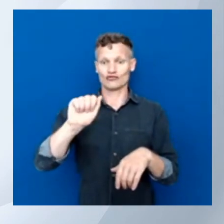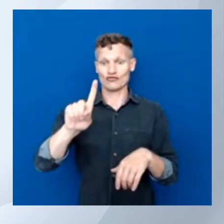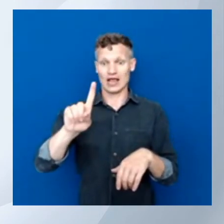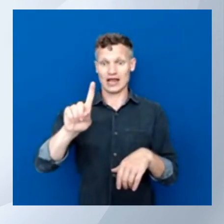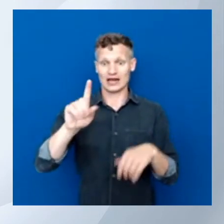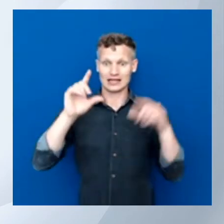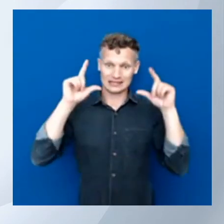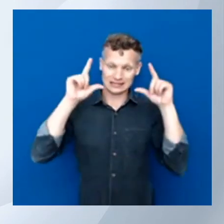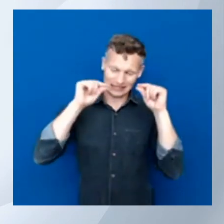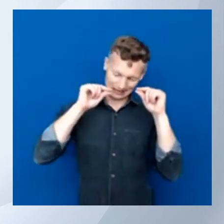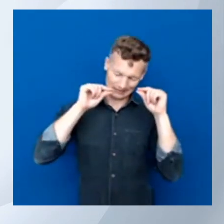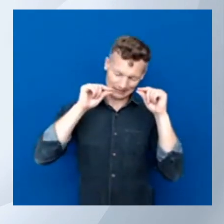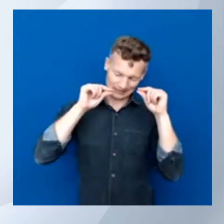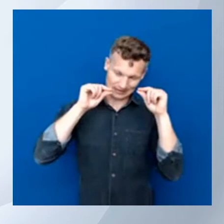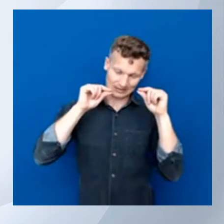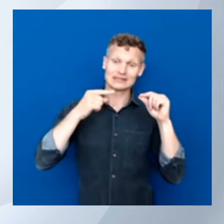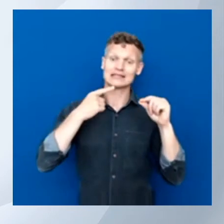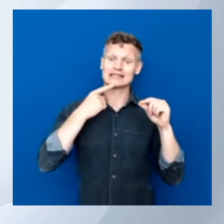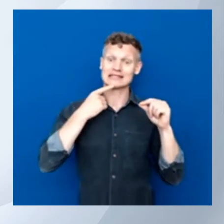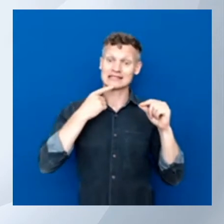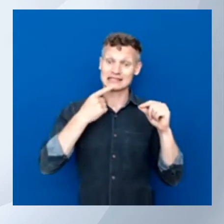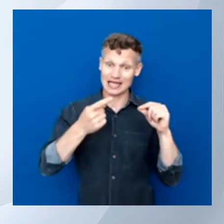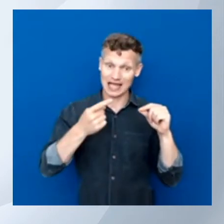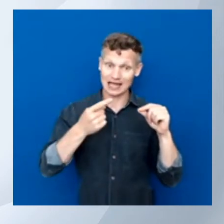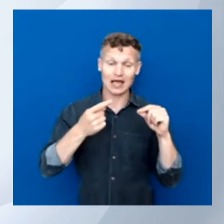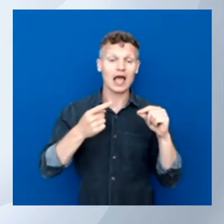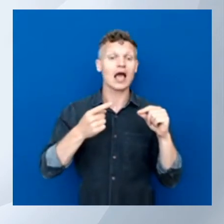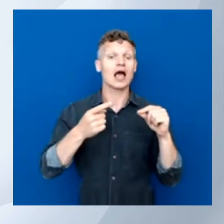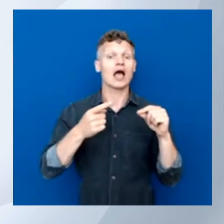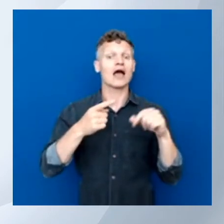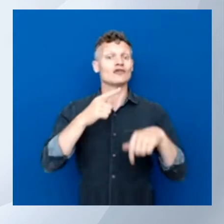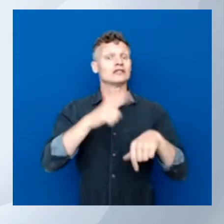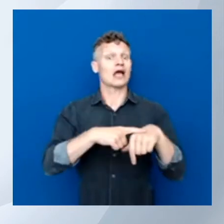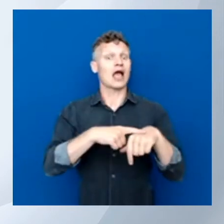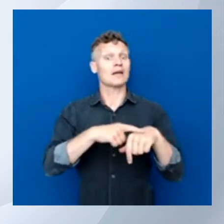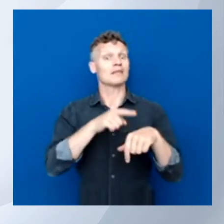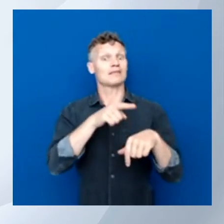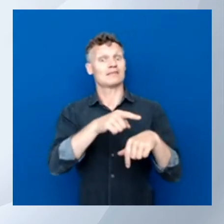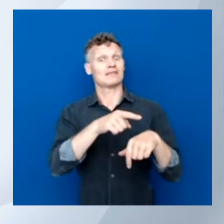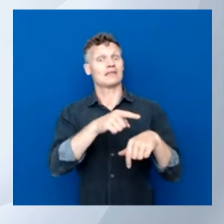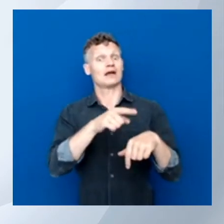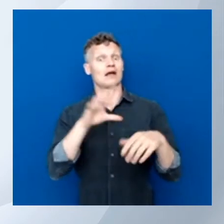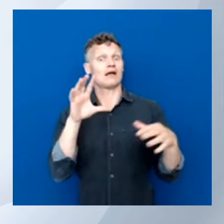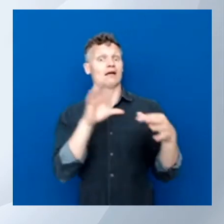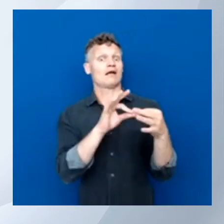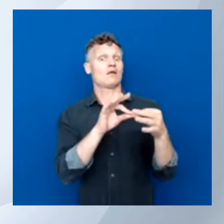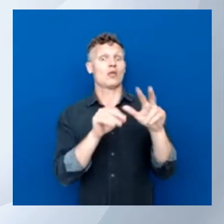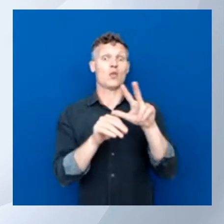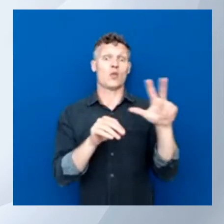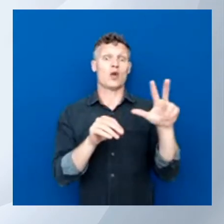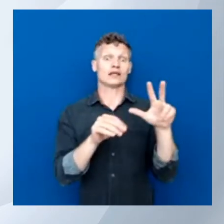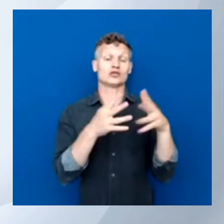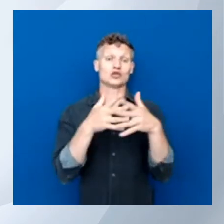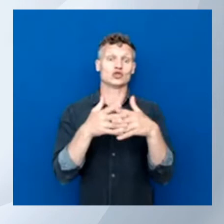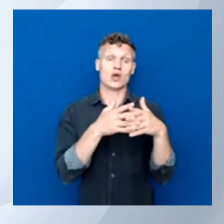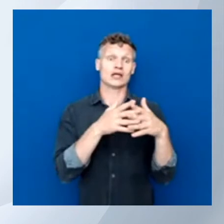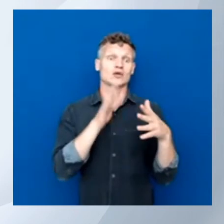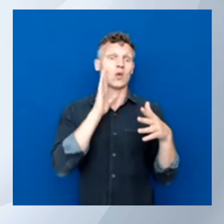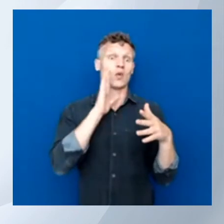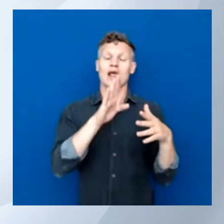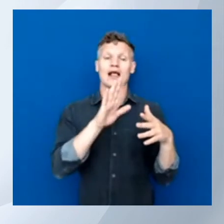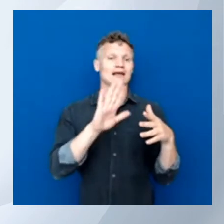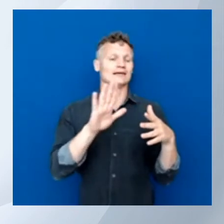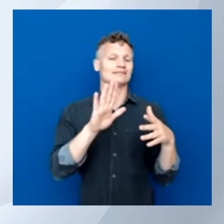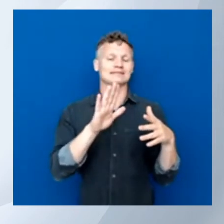me to the next fastest or next available service. So now I've done that, hopefully within not too